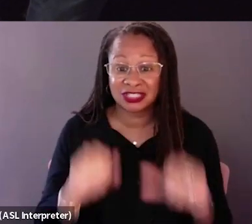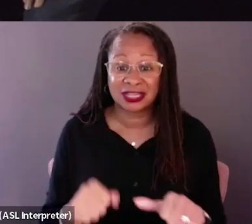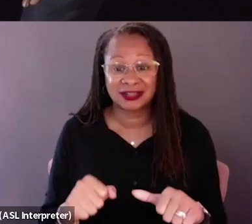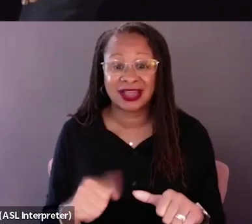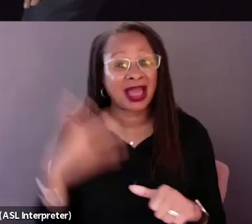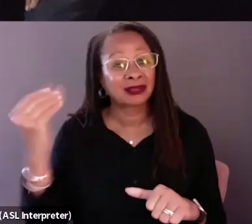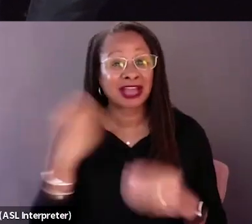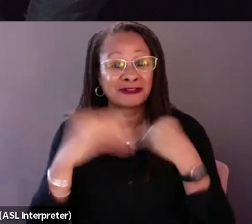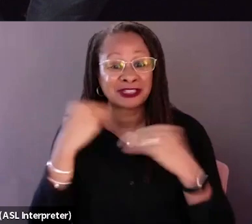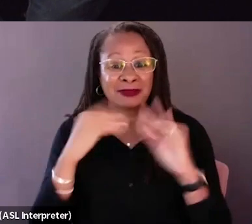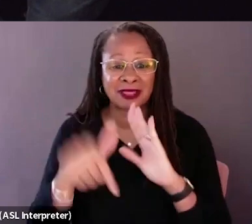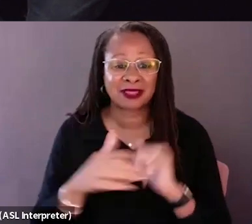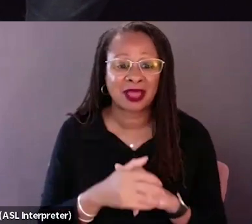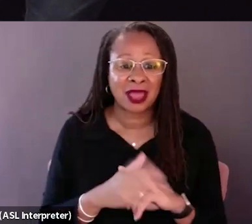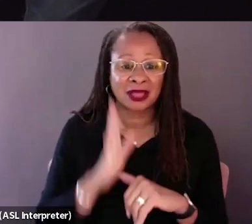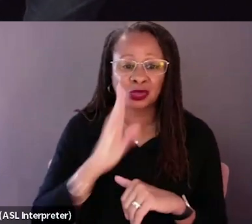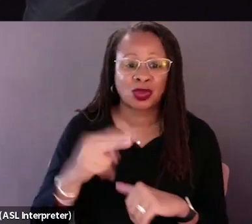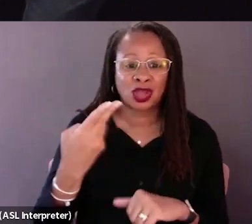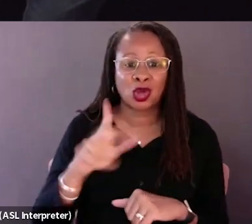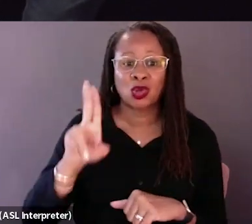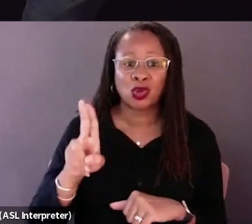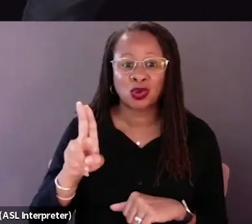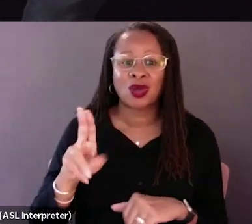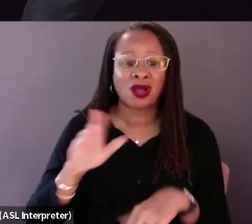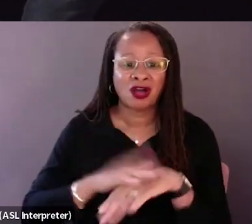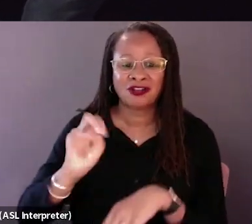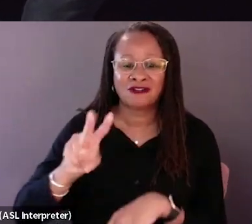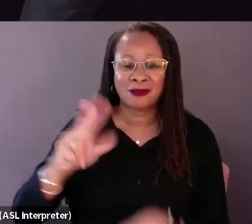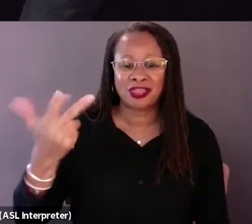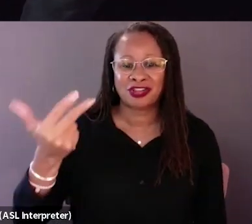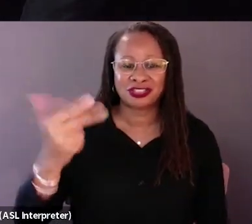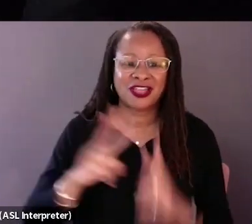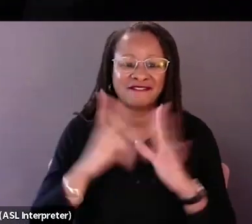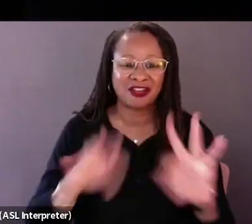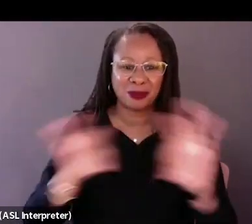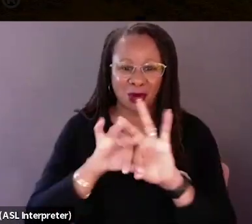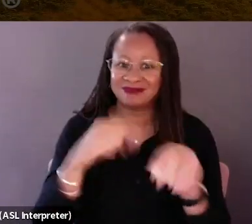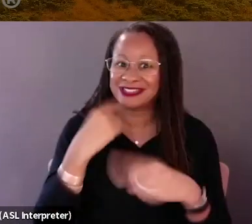in the reception. Yes, So, and this will be on Hulu November 13th, so tell your friends. very important.